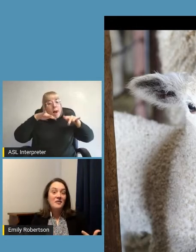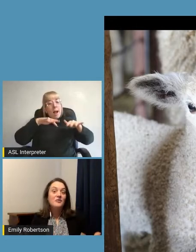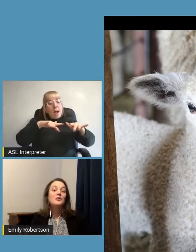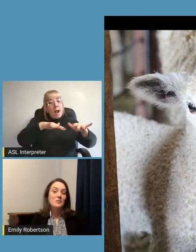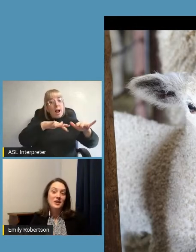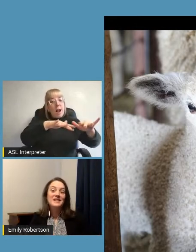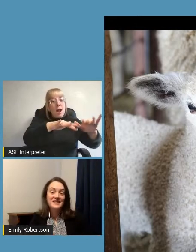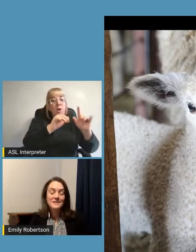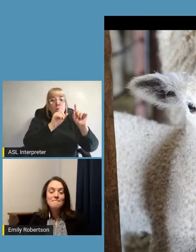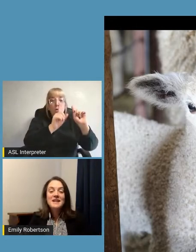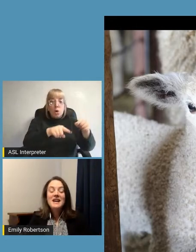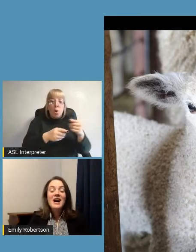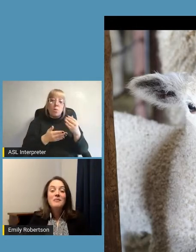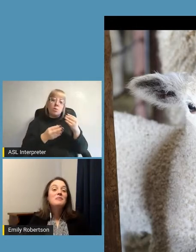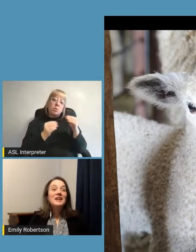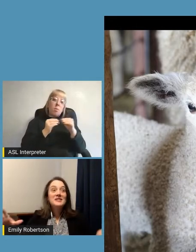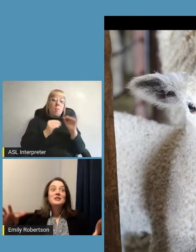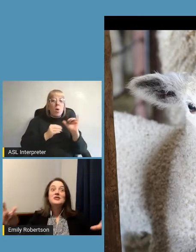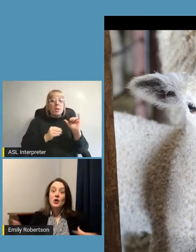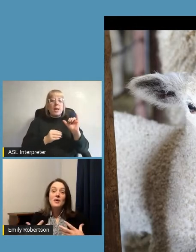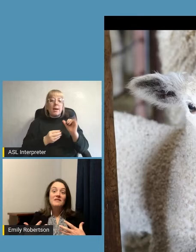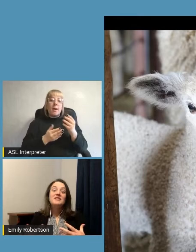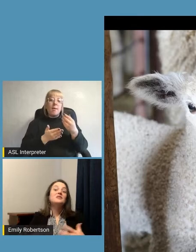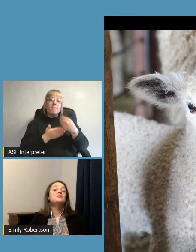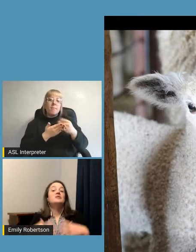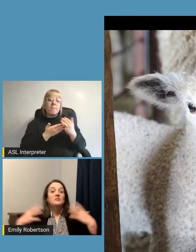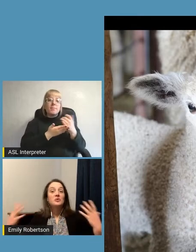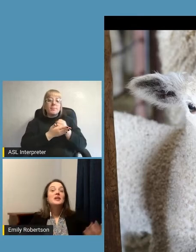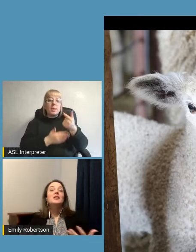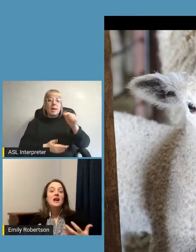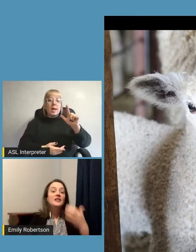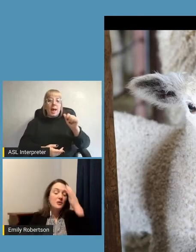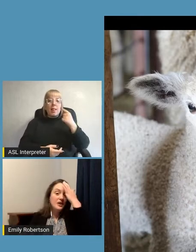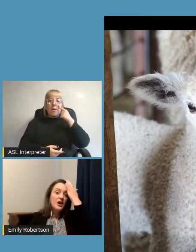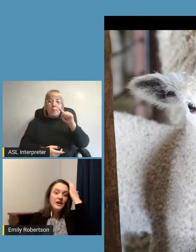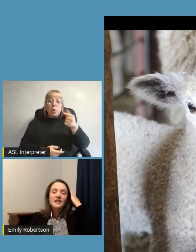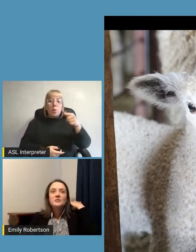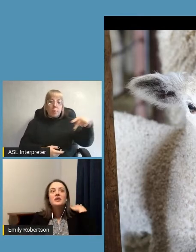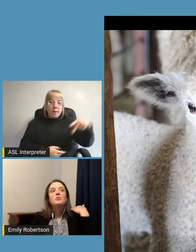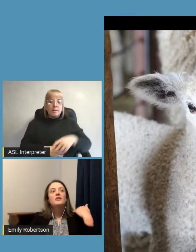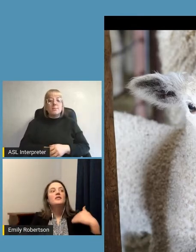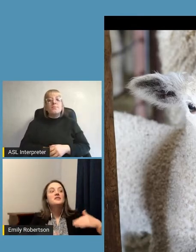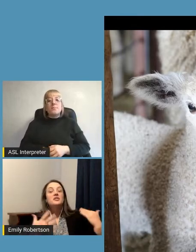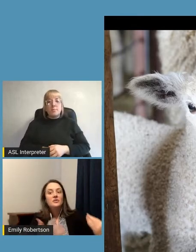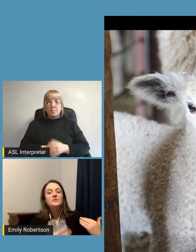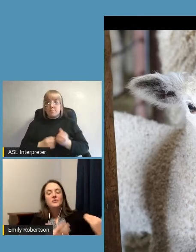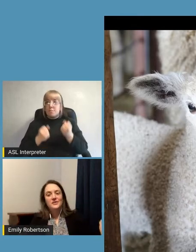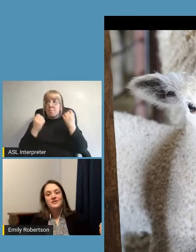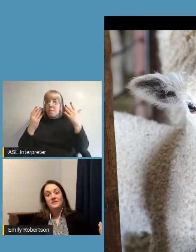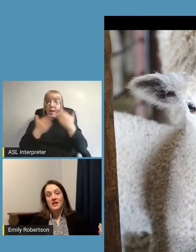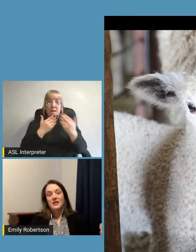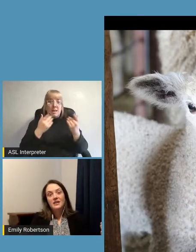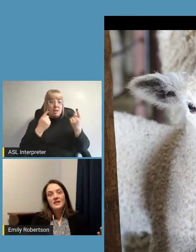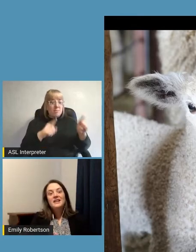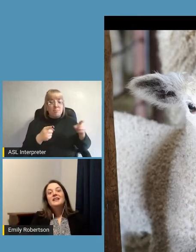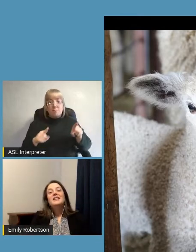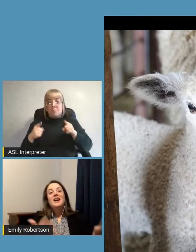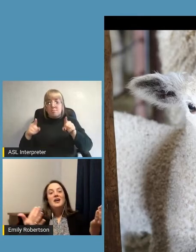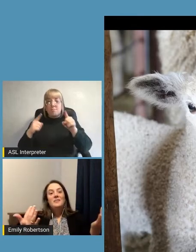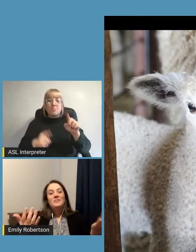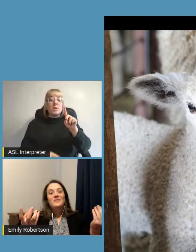for Goreplace. And because there are so many visitors, there's just really a lot going on. And it's really important for us to use sources of